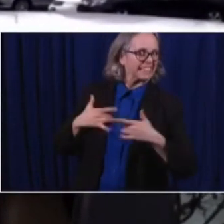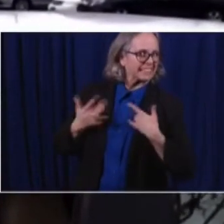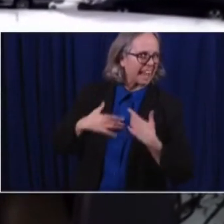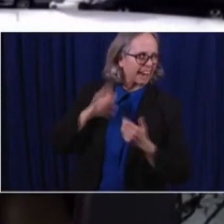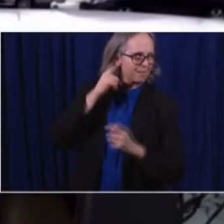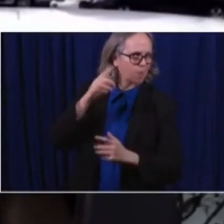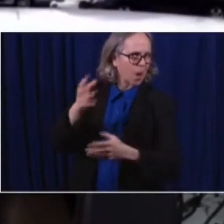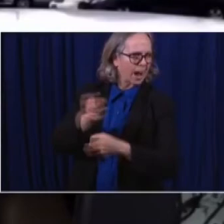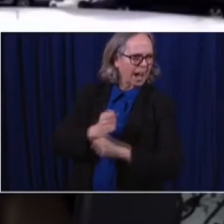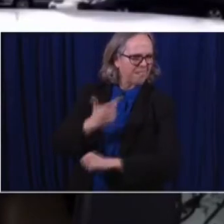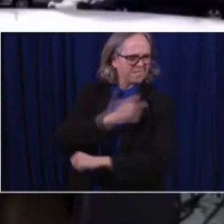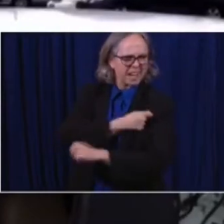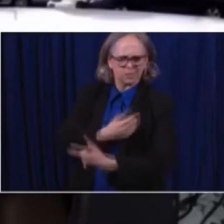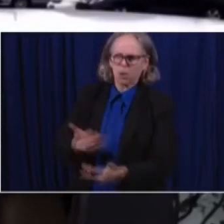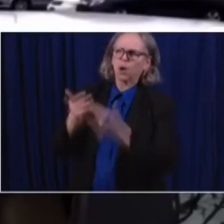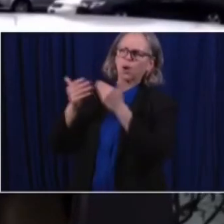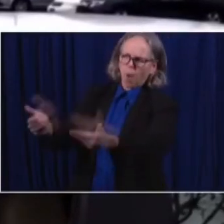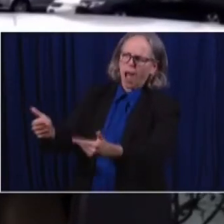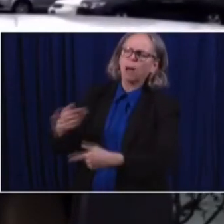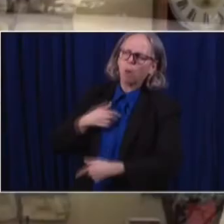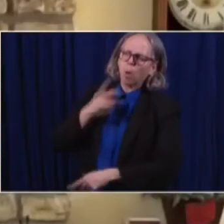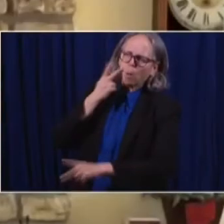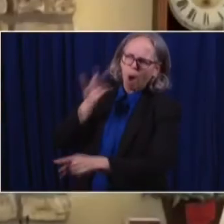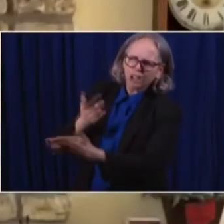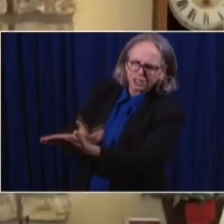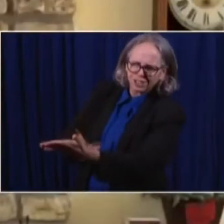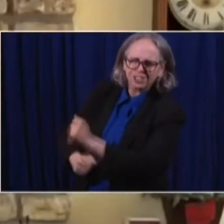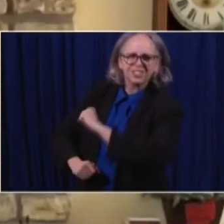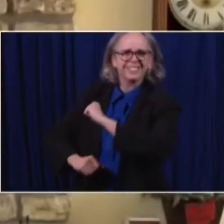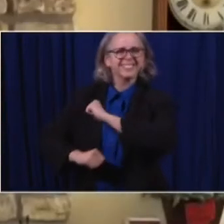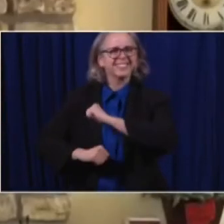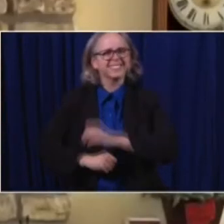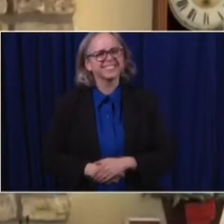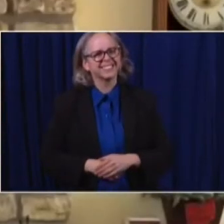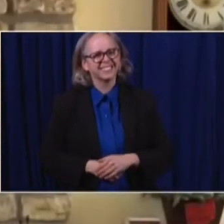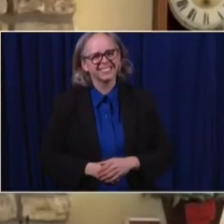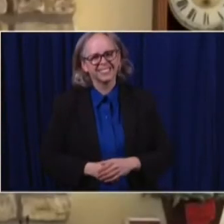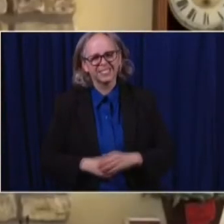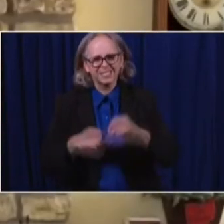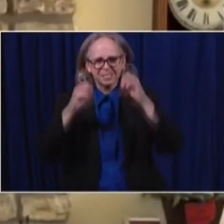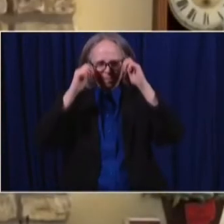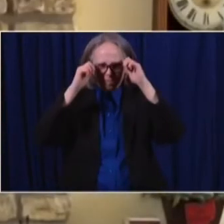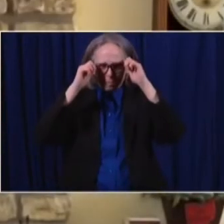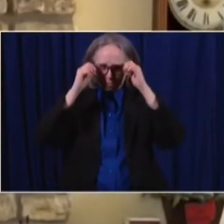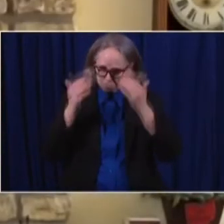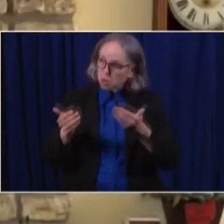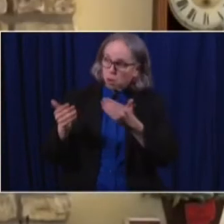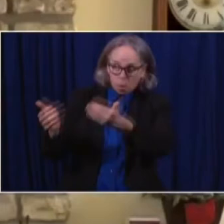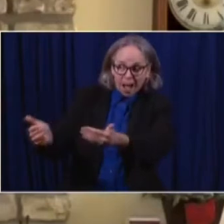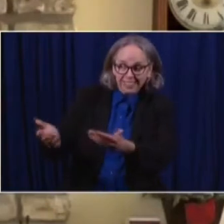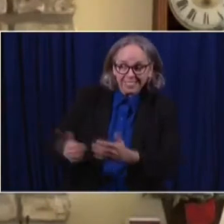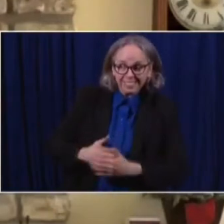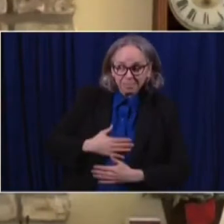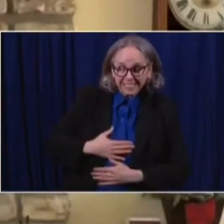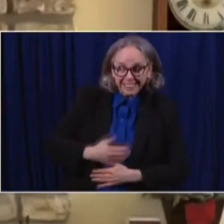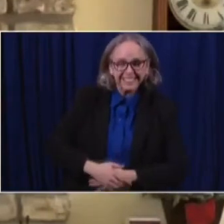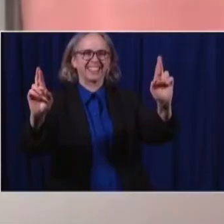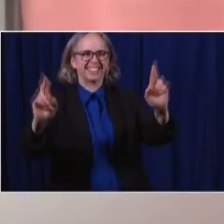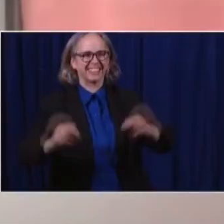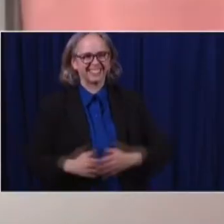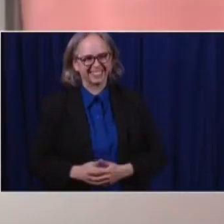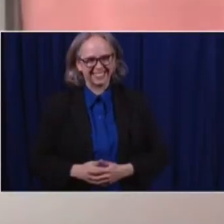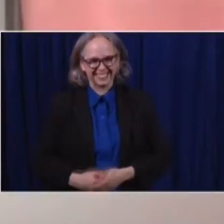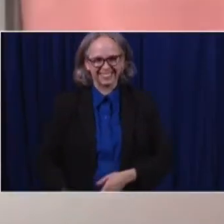the vaccine. In fact, a large number of staff members have chosen not to be vaccinated. So at the end, the state will have a good amount of leftover